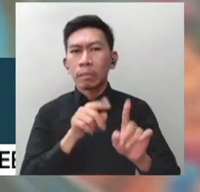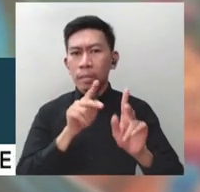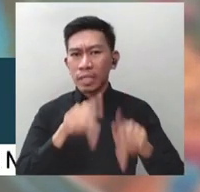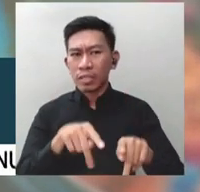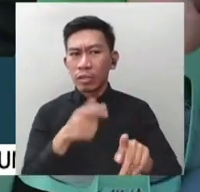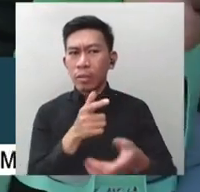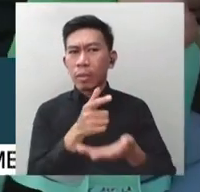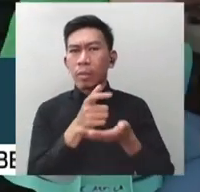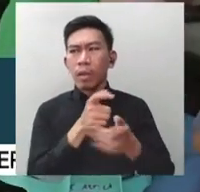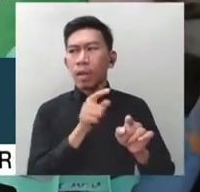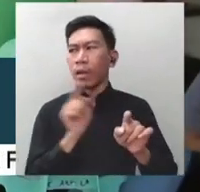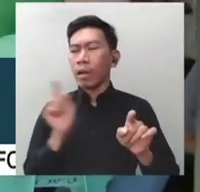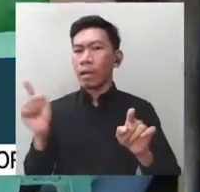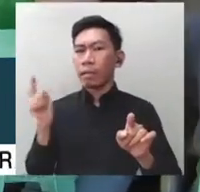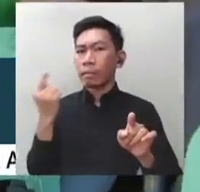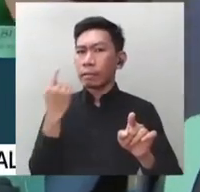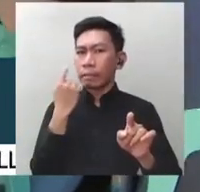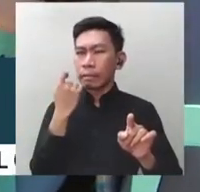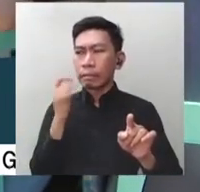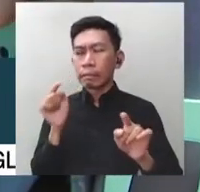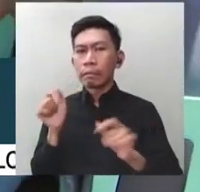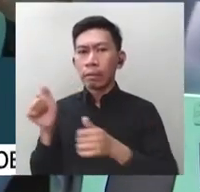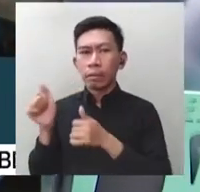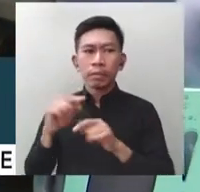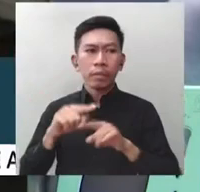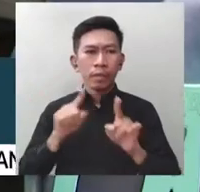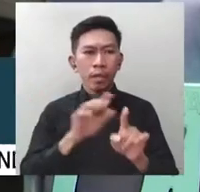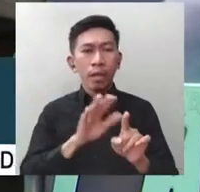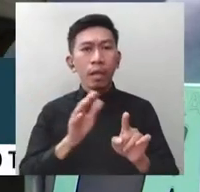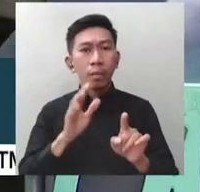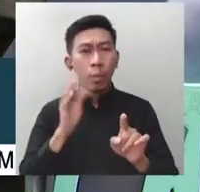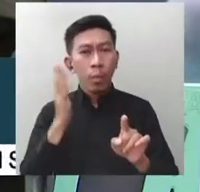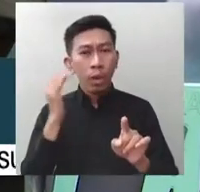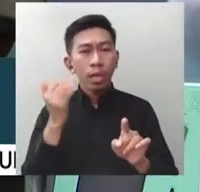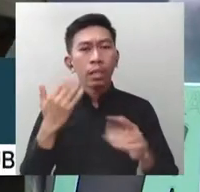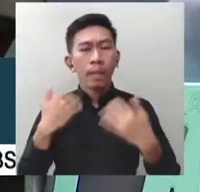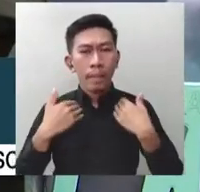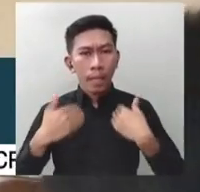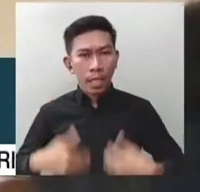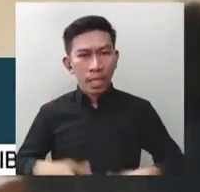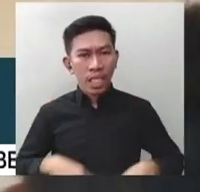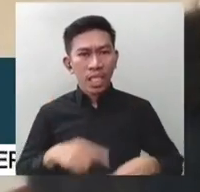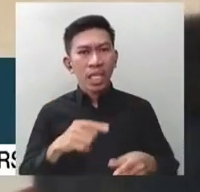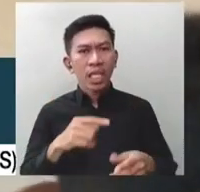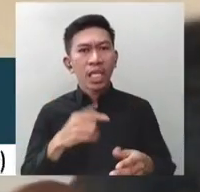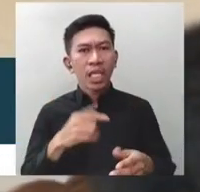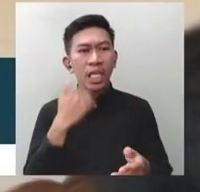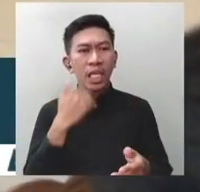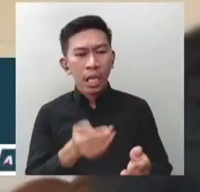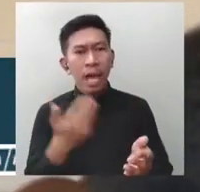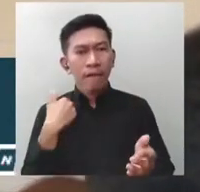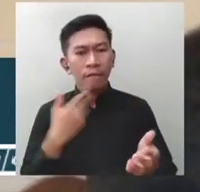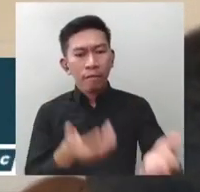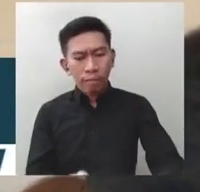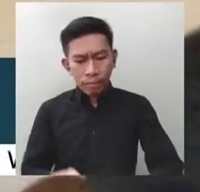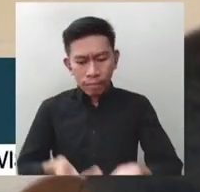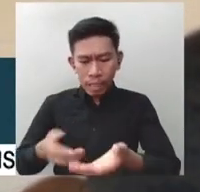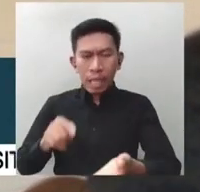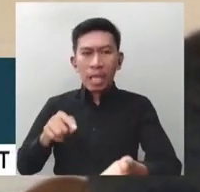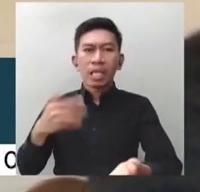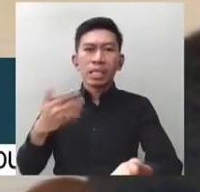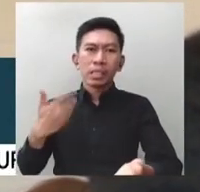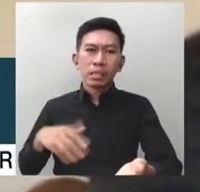earlier is when the body of the dead victim was recovered from the river. That's probably the instance